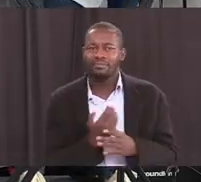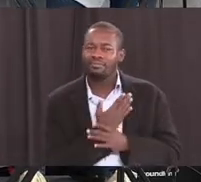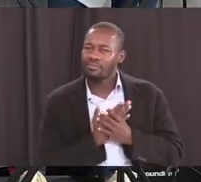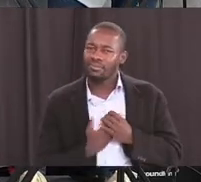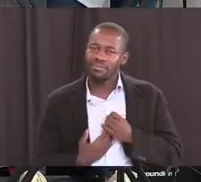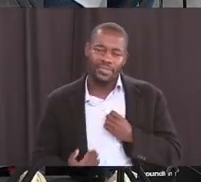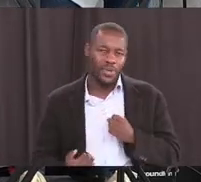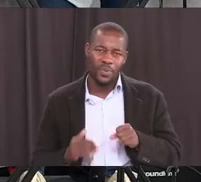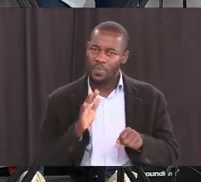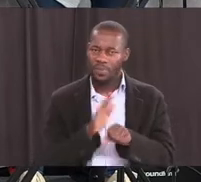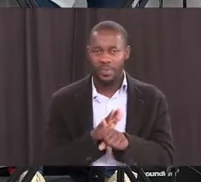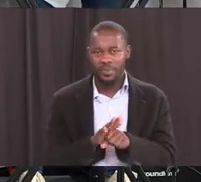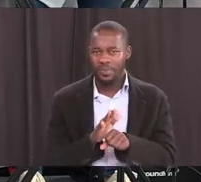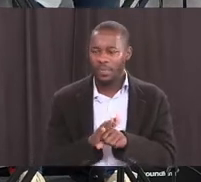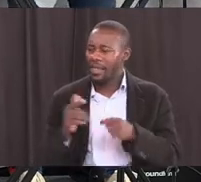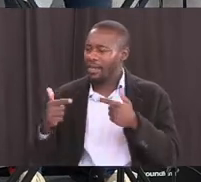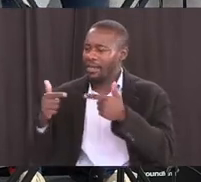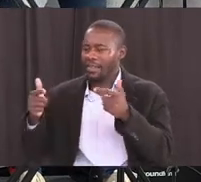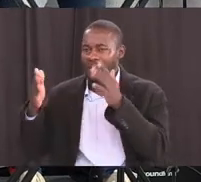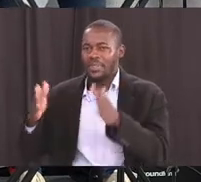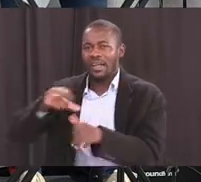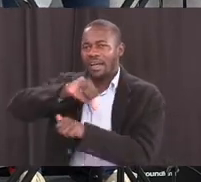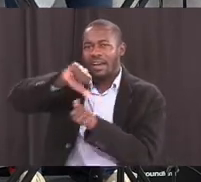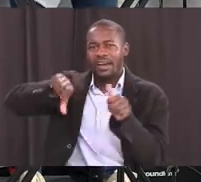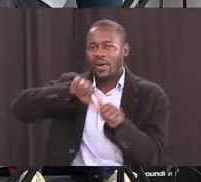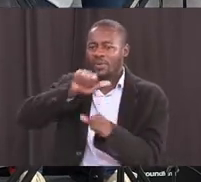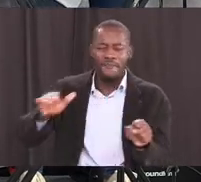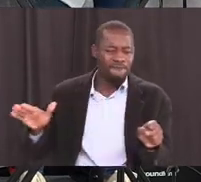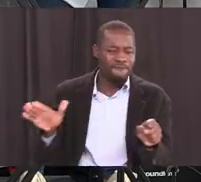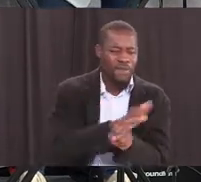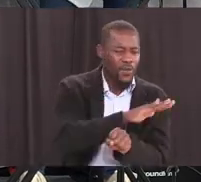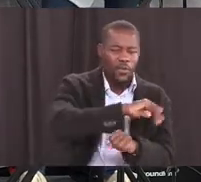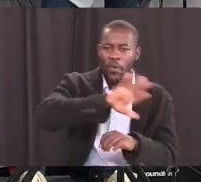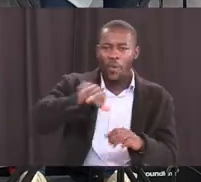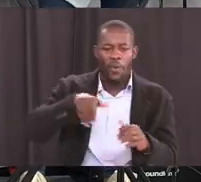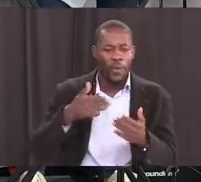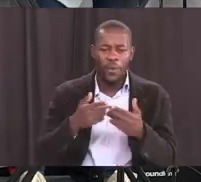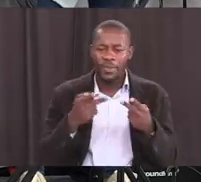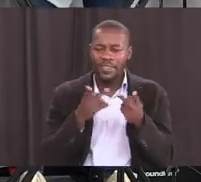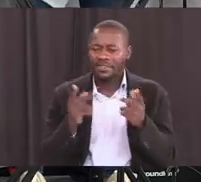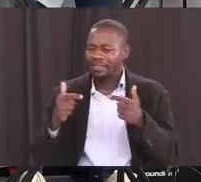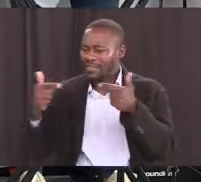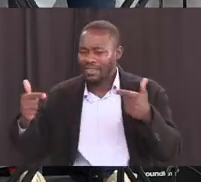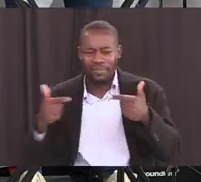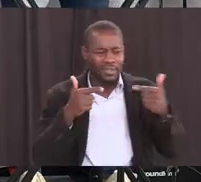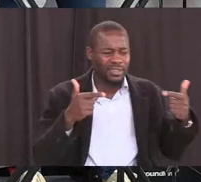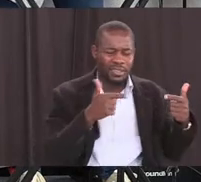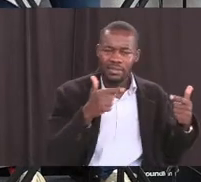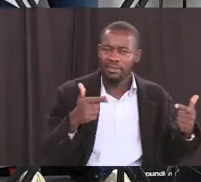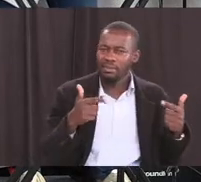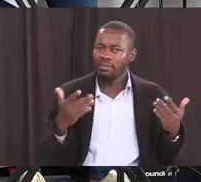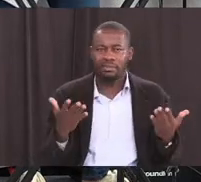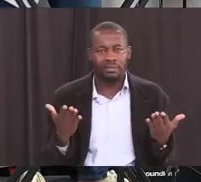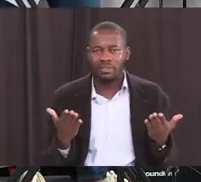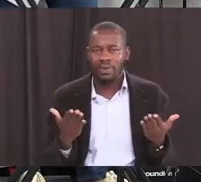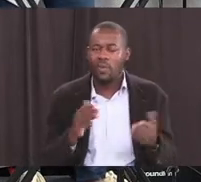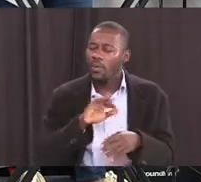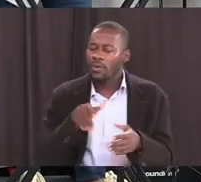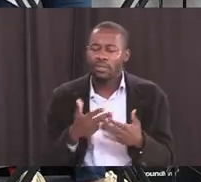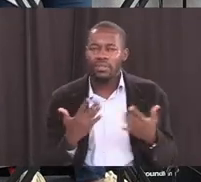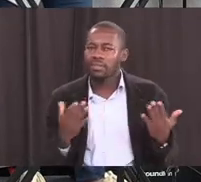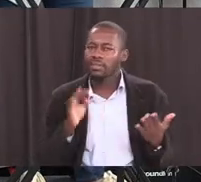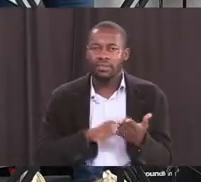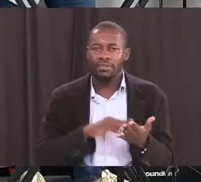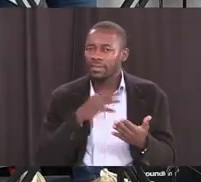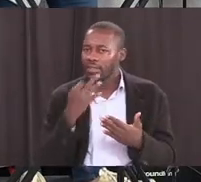all sides, like we're between a rock and a hard place. But in the end, God and Spirit is still in control. He's